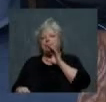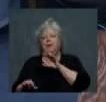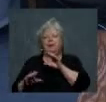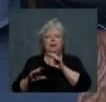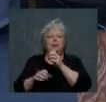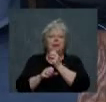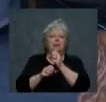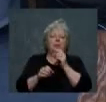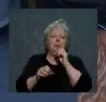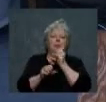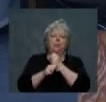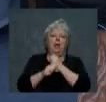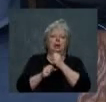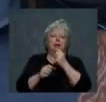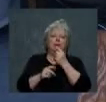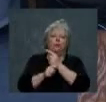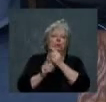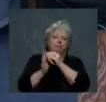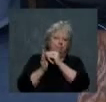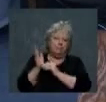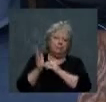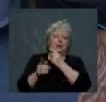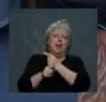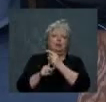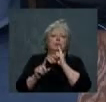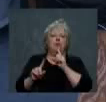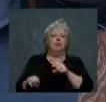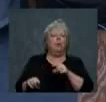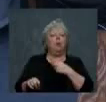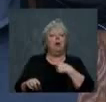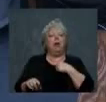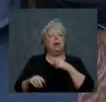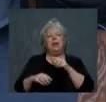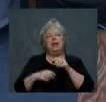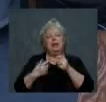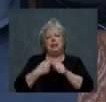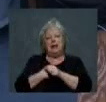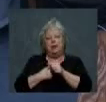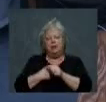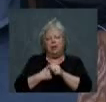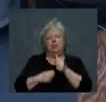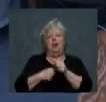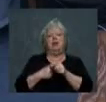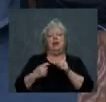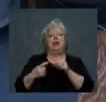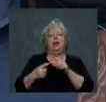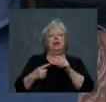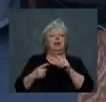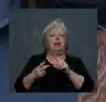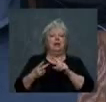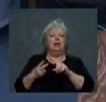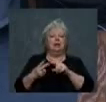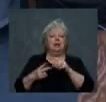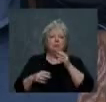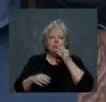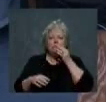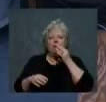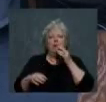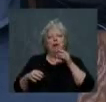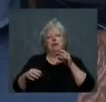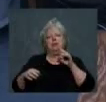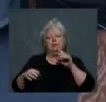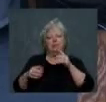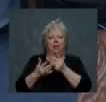report. They've had terroristic threatening twice, theft of property, drug paraphernalia, criminal mischief, and shots fired, as well as a warrant arrest that